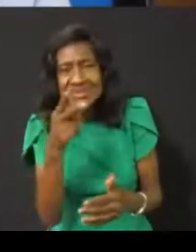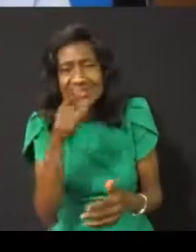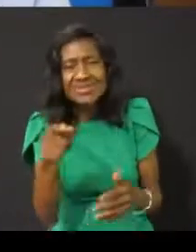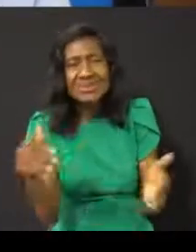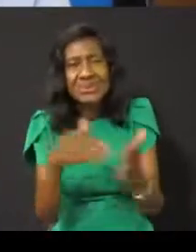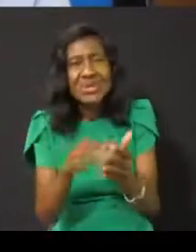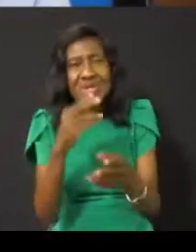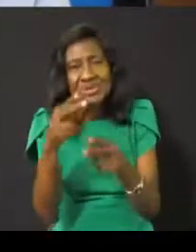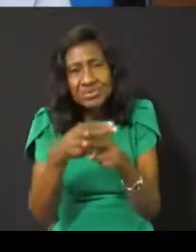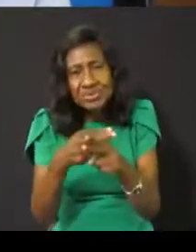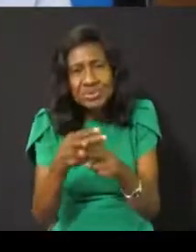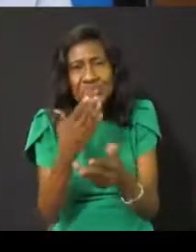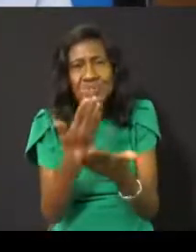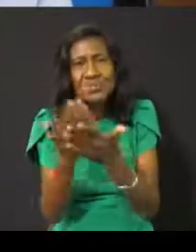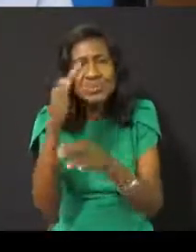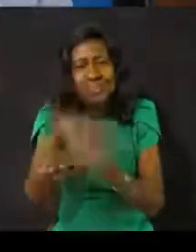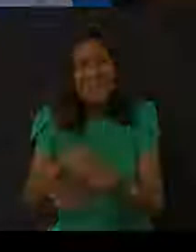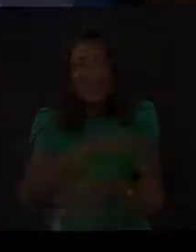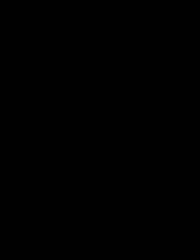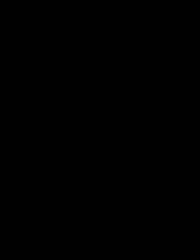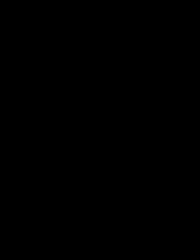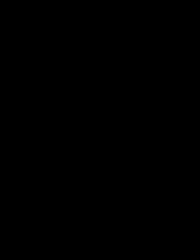Good night, everyone.